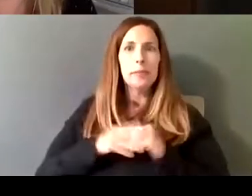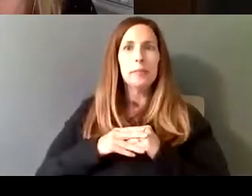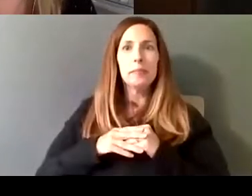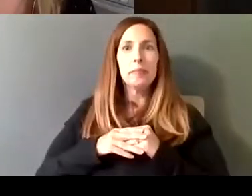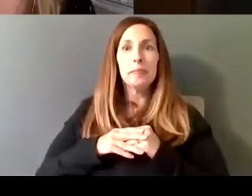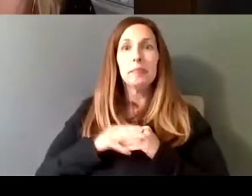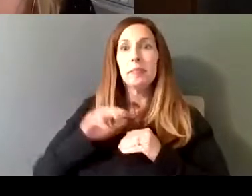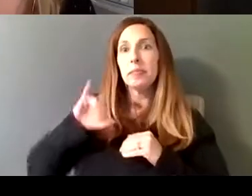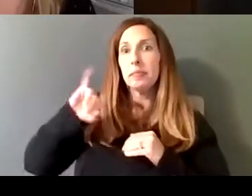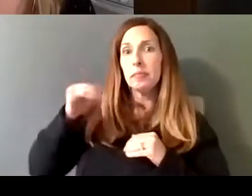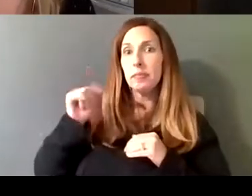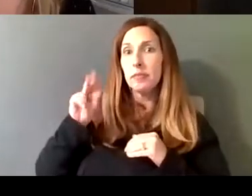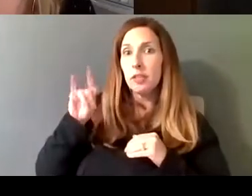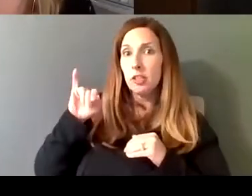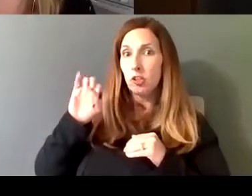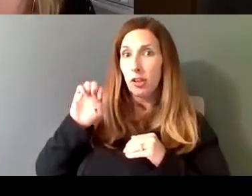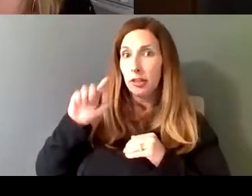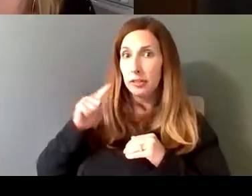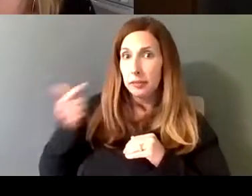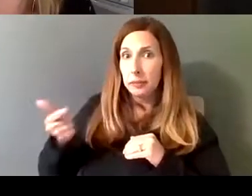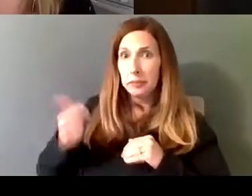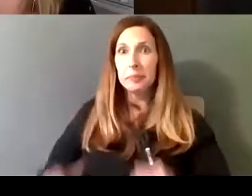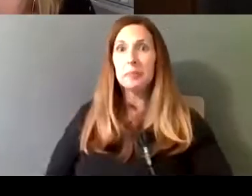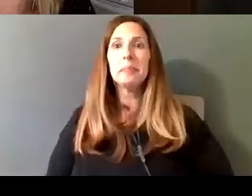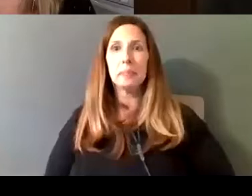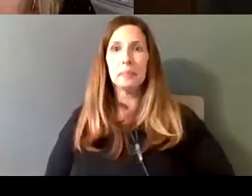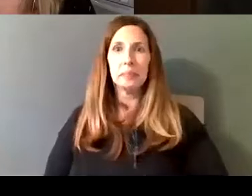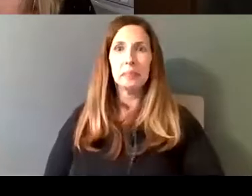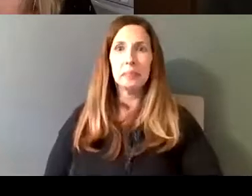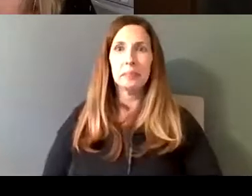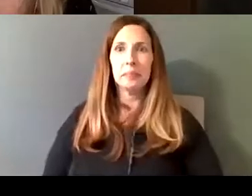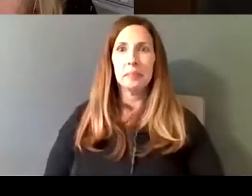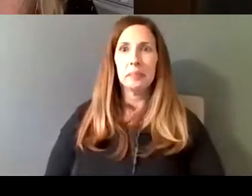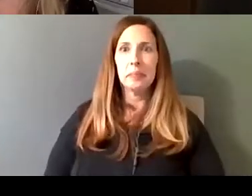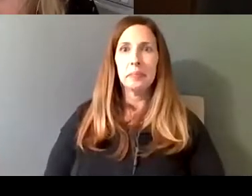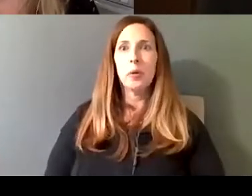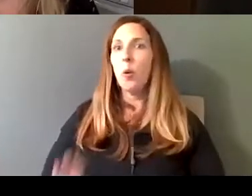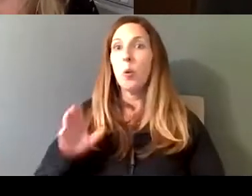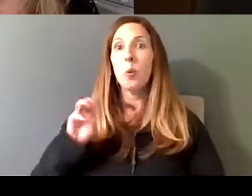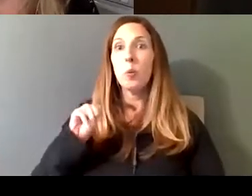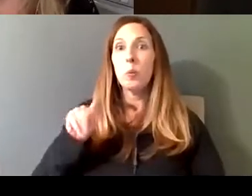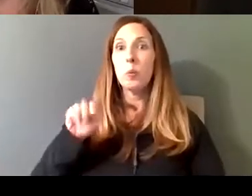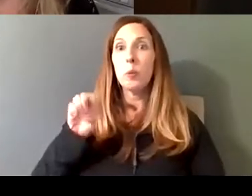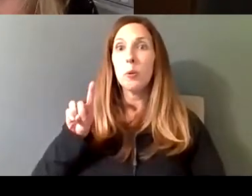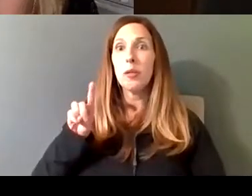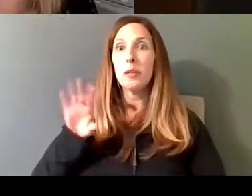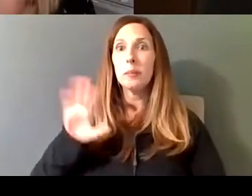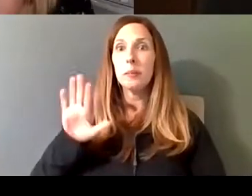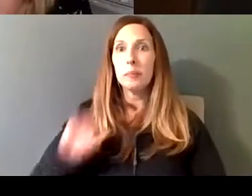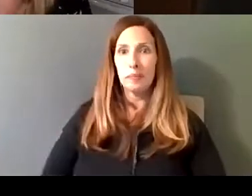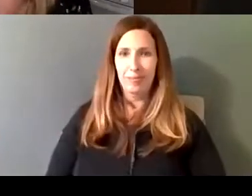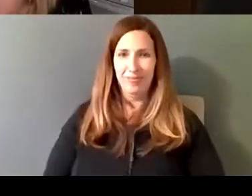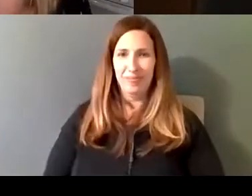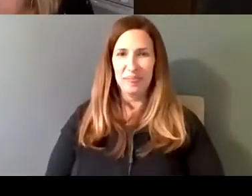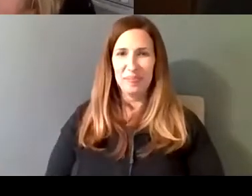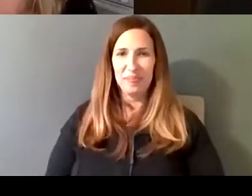next? Oh, you're muted.